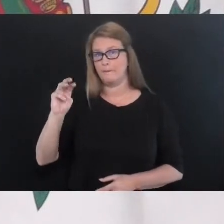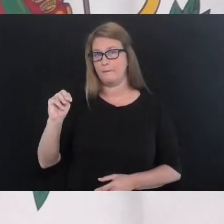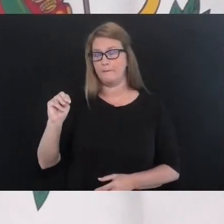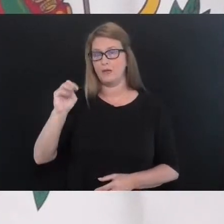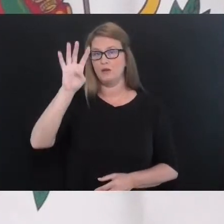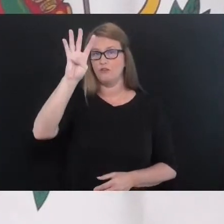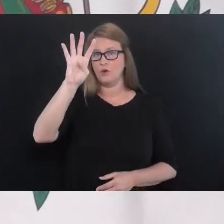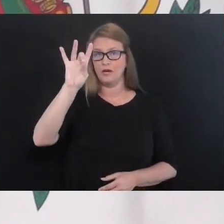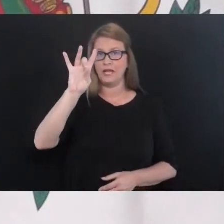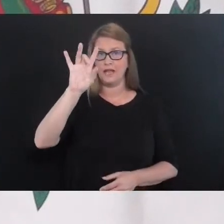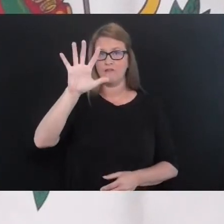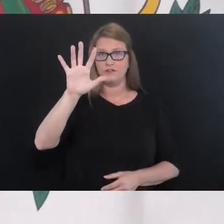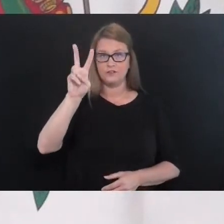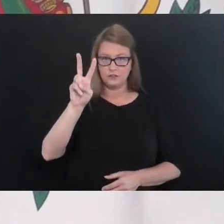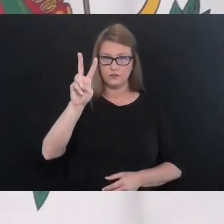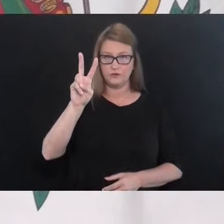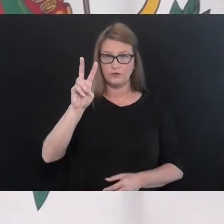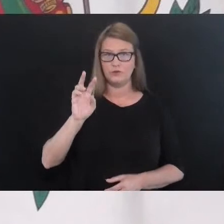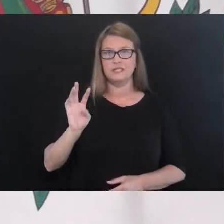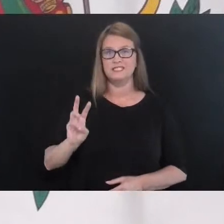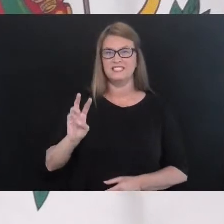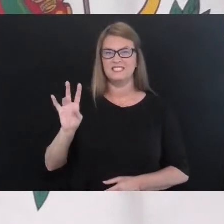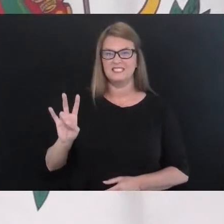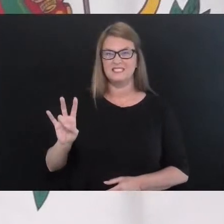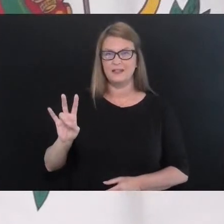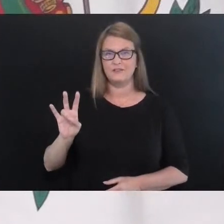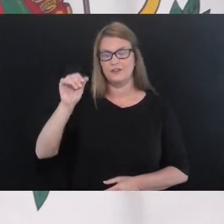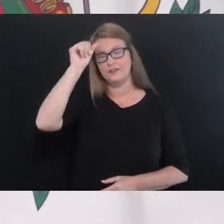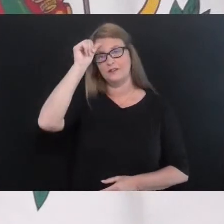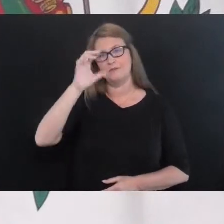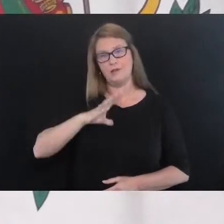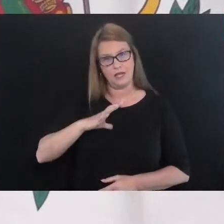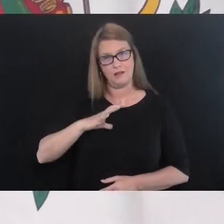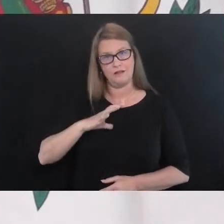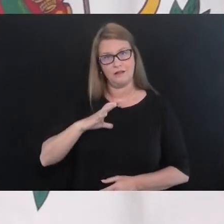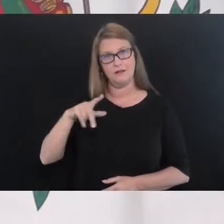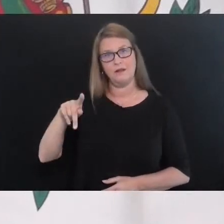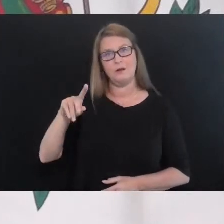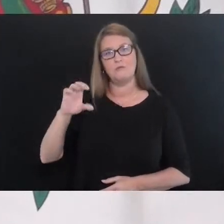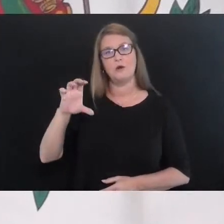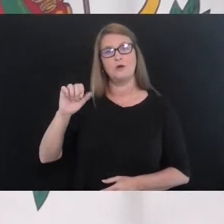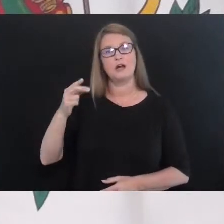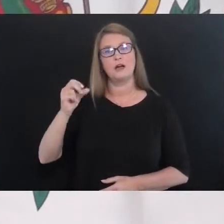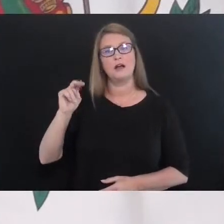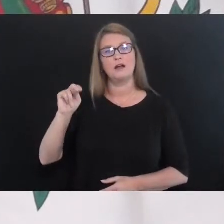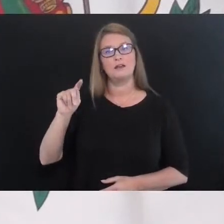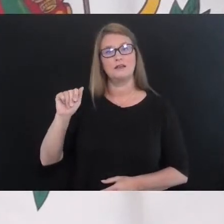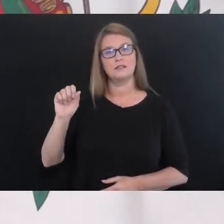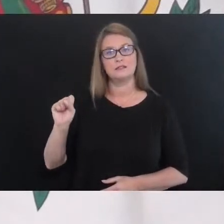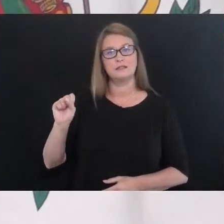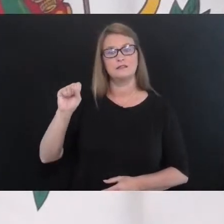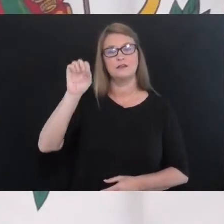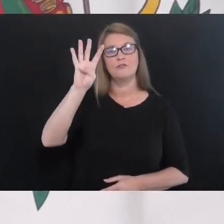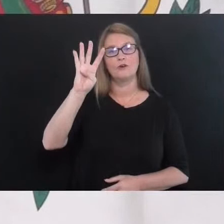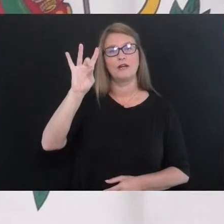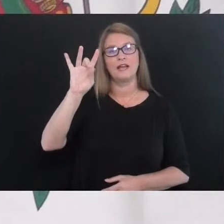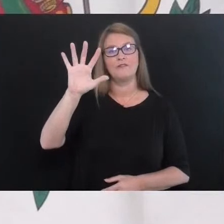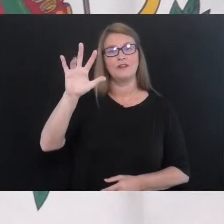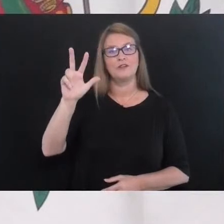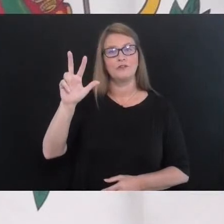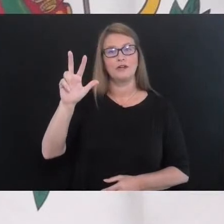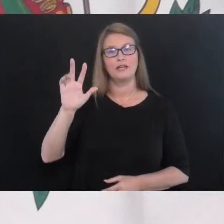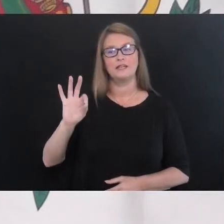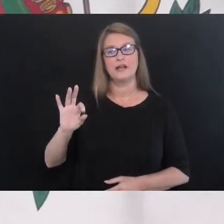The 4,852nd death, a 67-year-old male from Pocahontas County. The 4,853rd